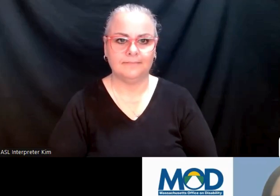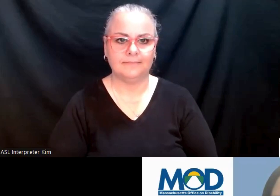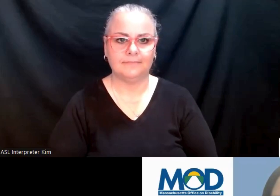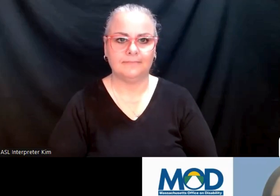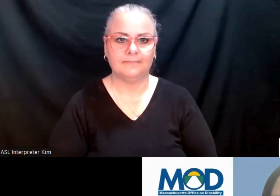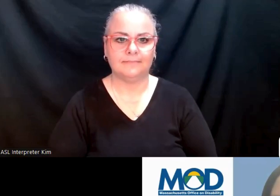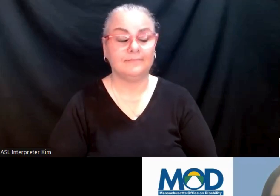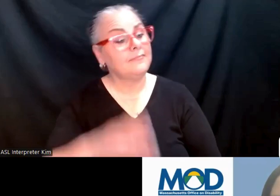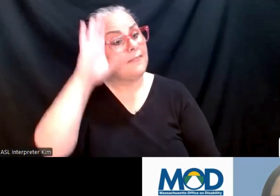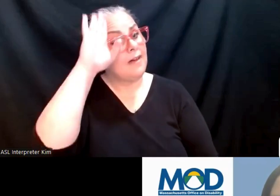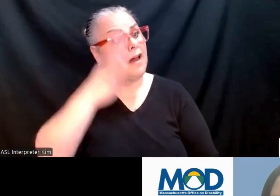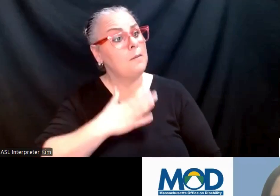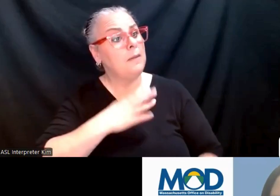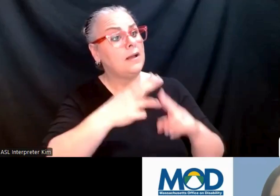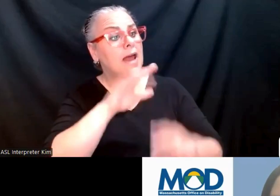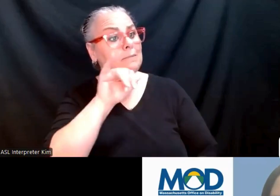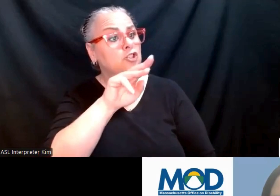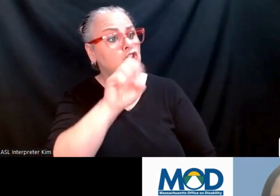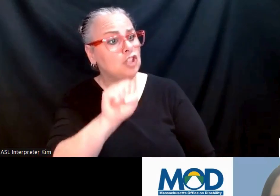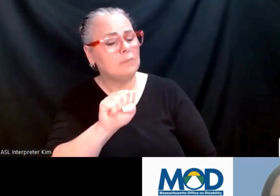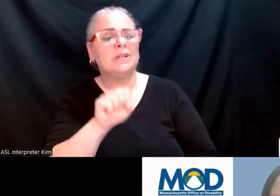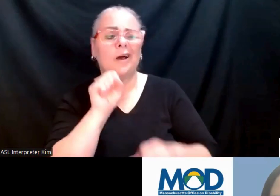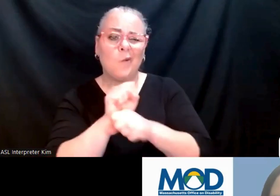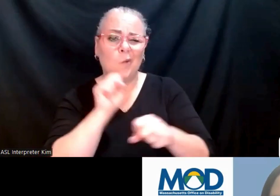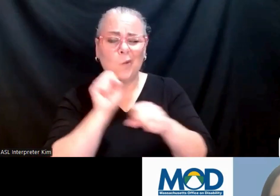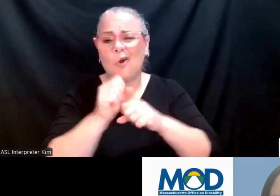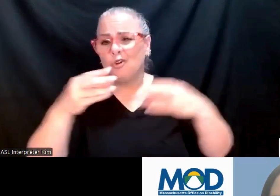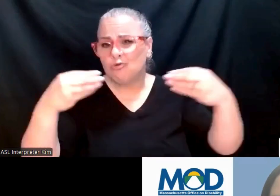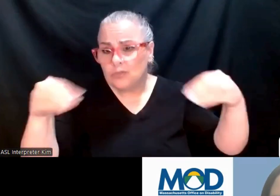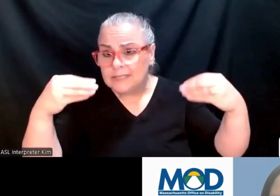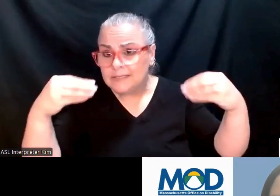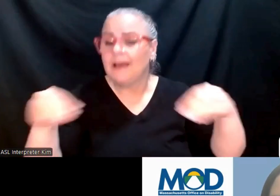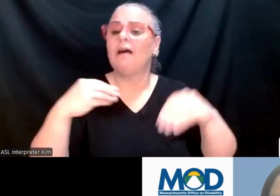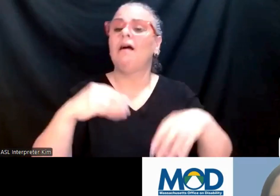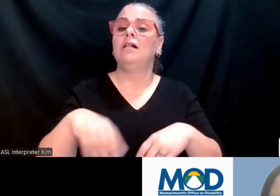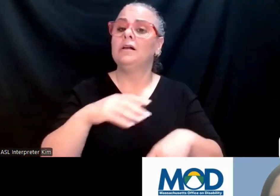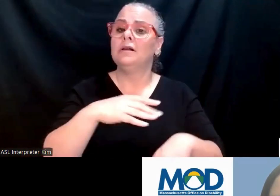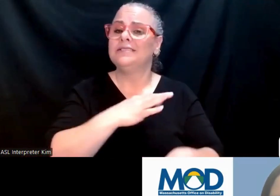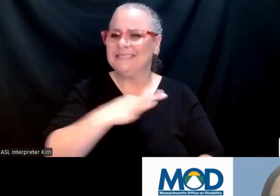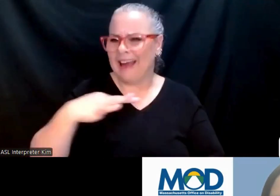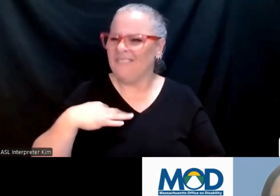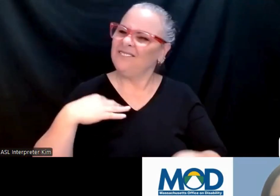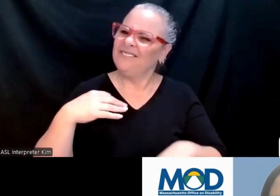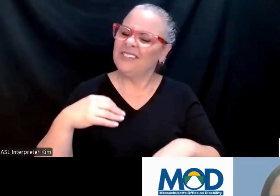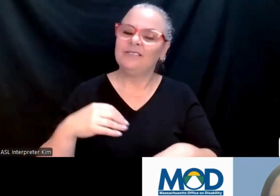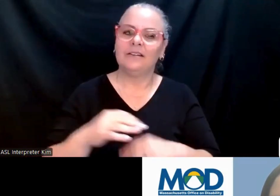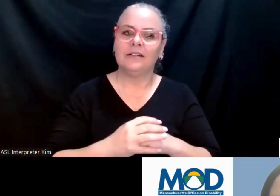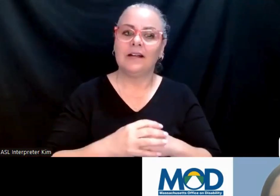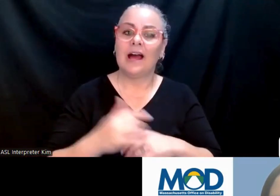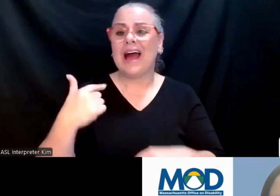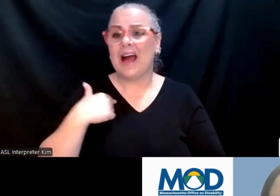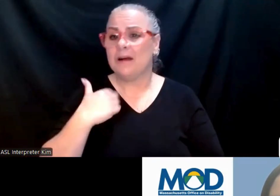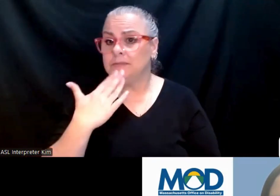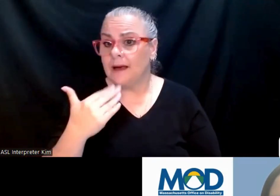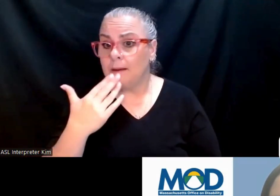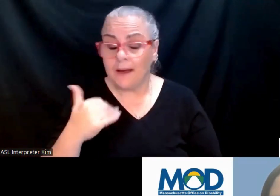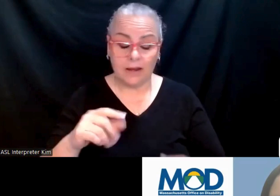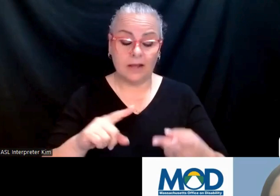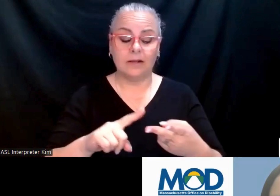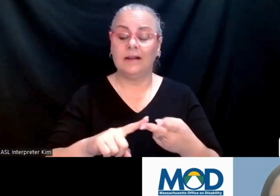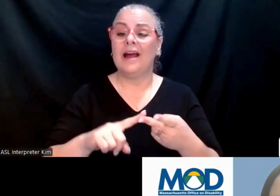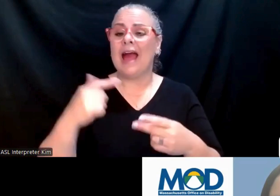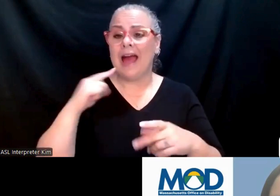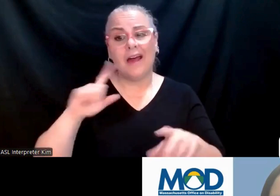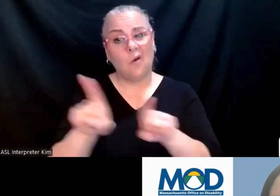Hi, my name is James, and I work as a retail associate at a clothing store. I'm diabetic, and I've been diagnosed with